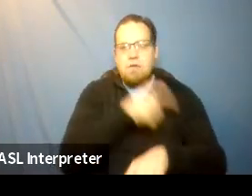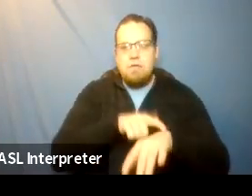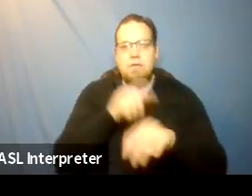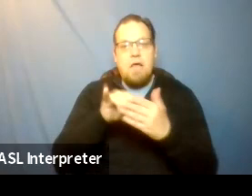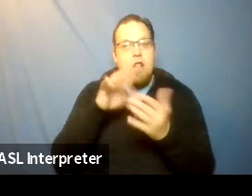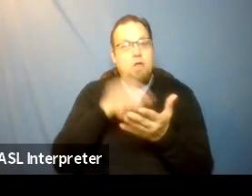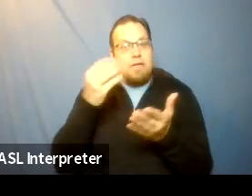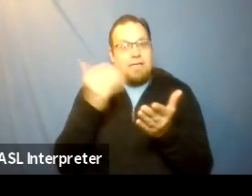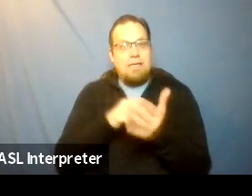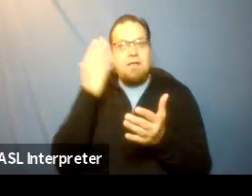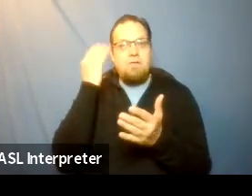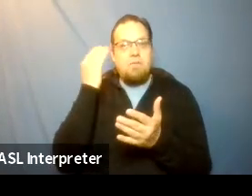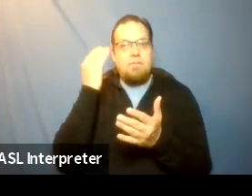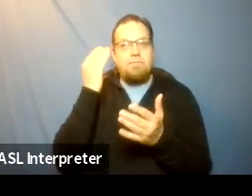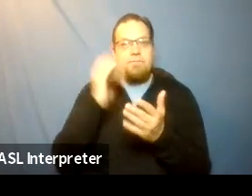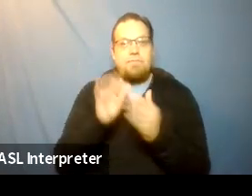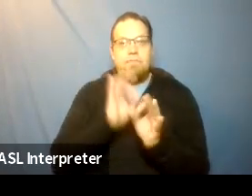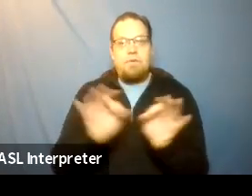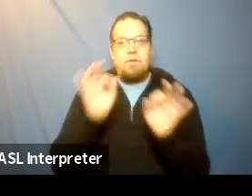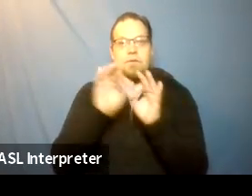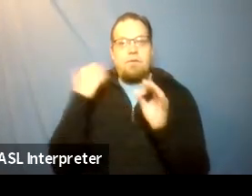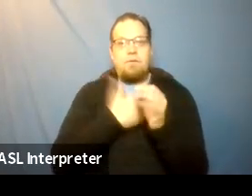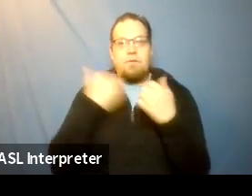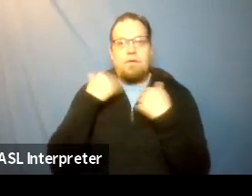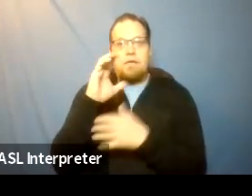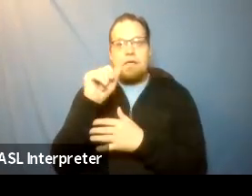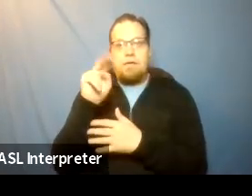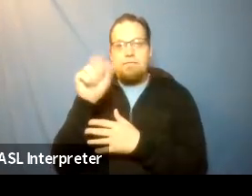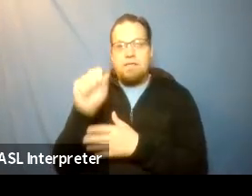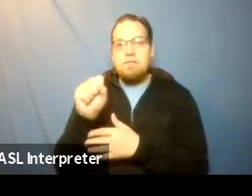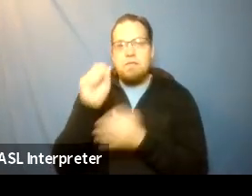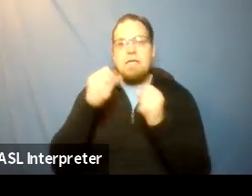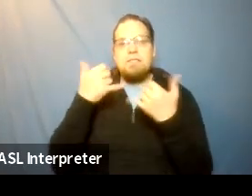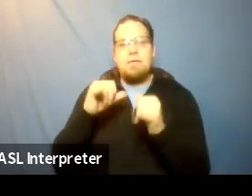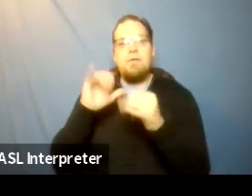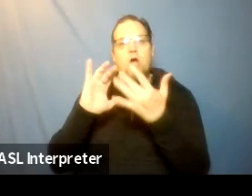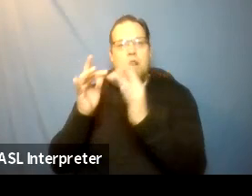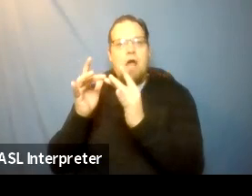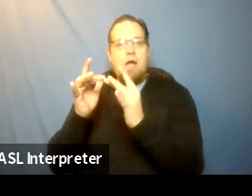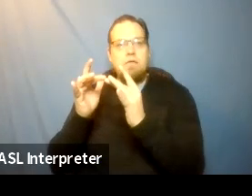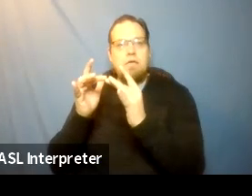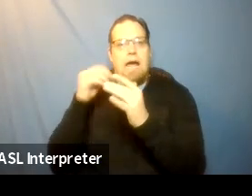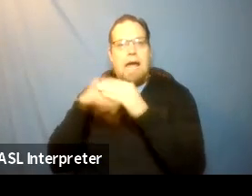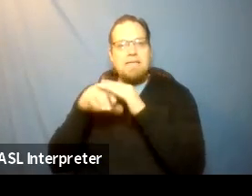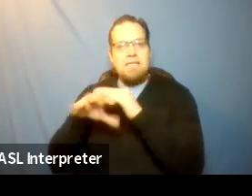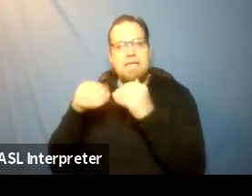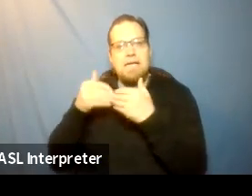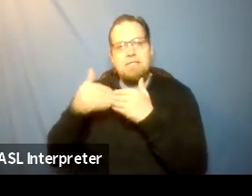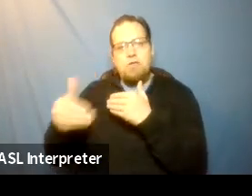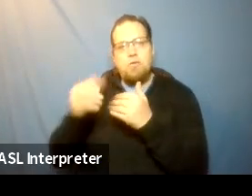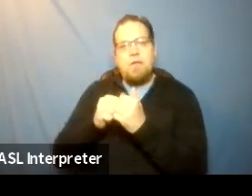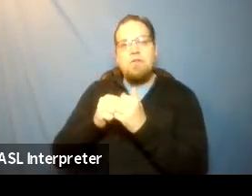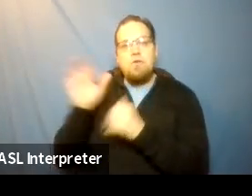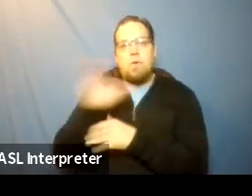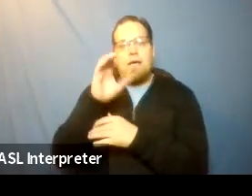so important that we keep our lessons on Canvas so students could still access that online and still continue with their education. So we